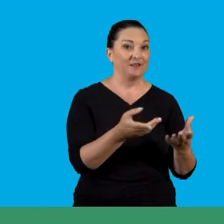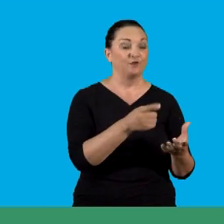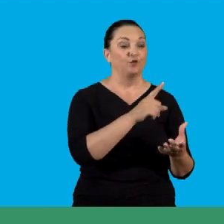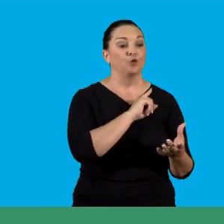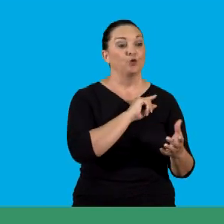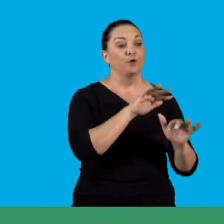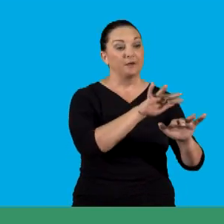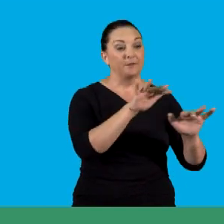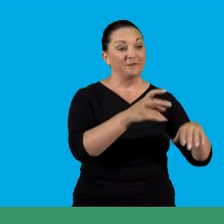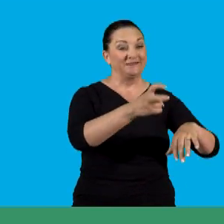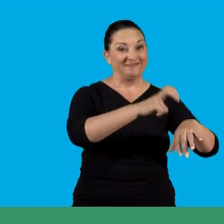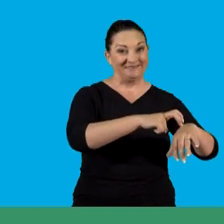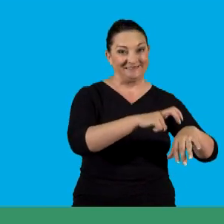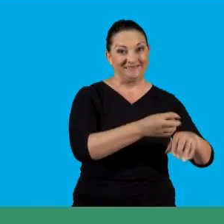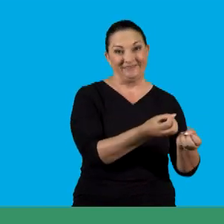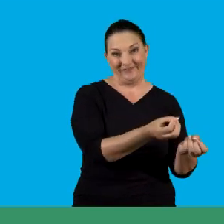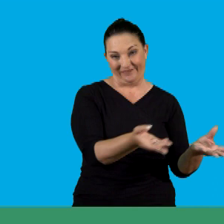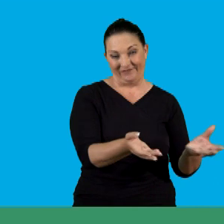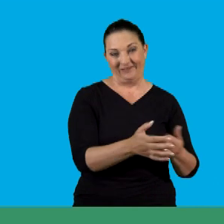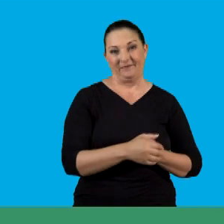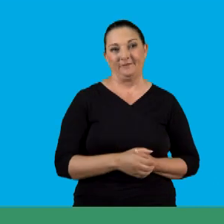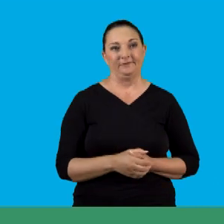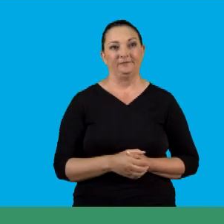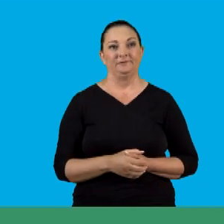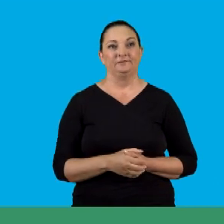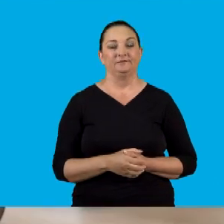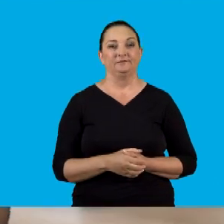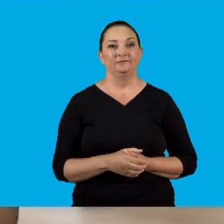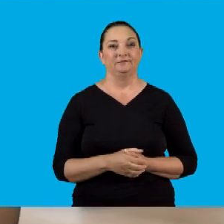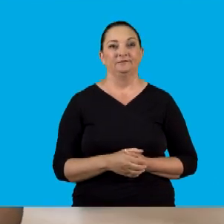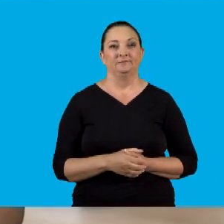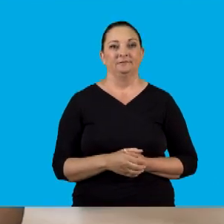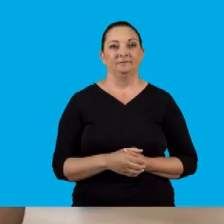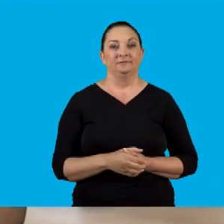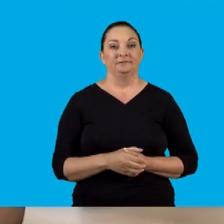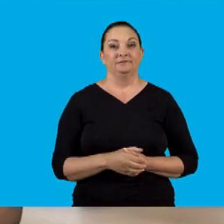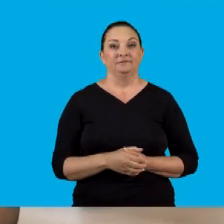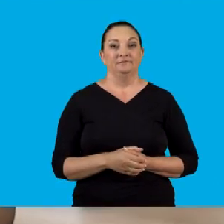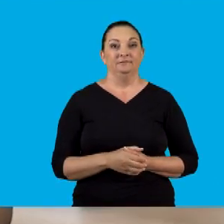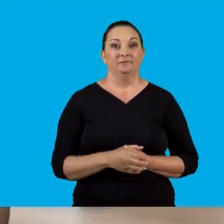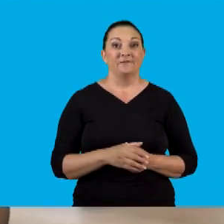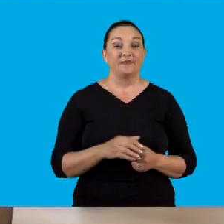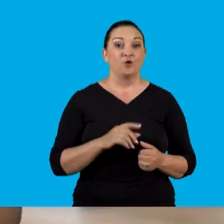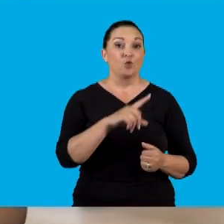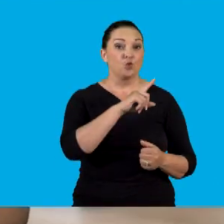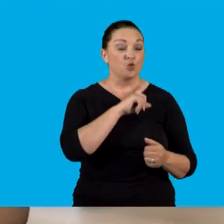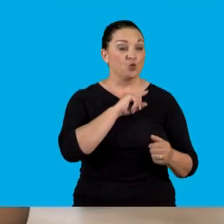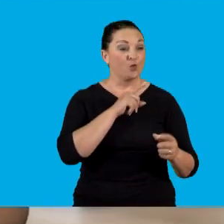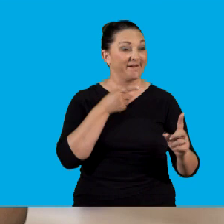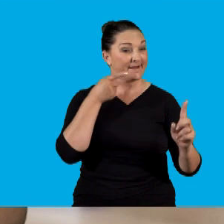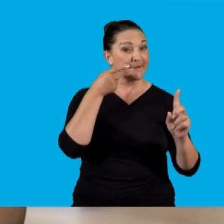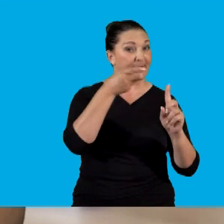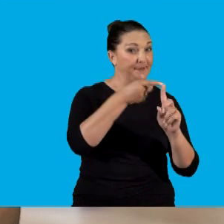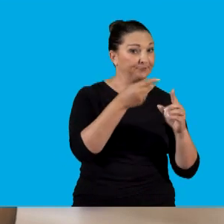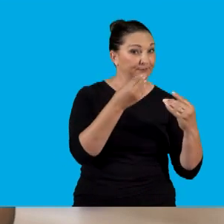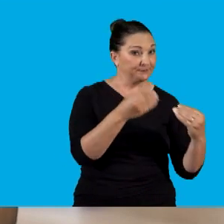meet the needs of its people. So basically, the aim or the purpose of the